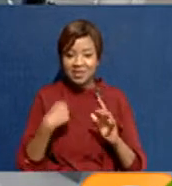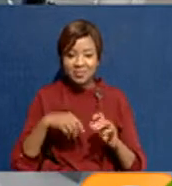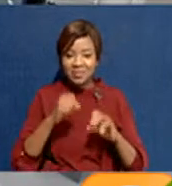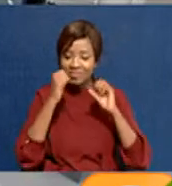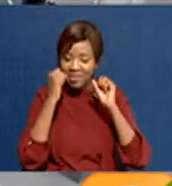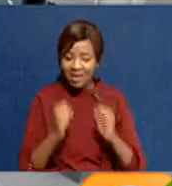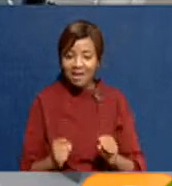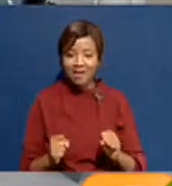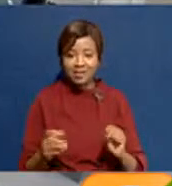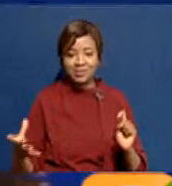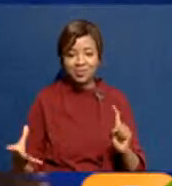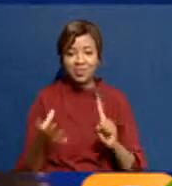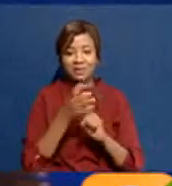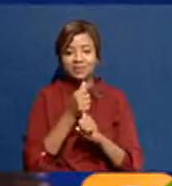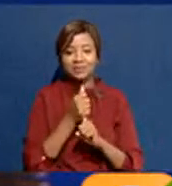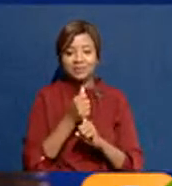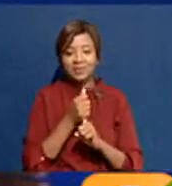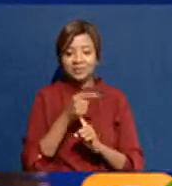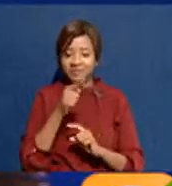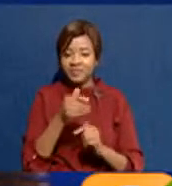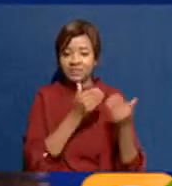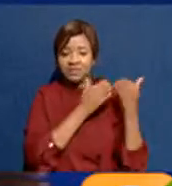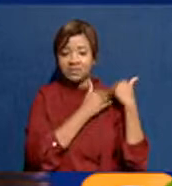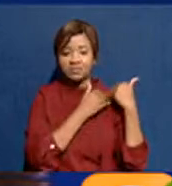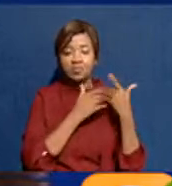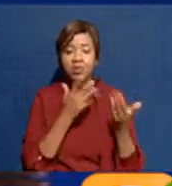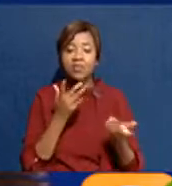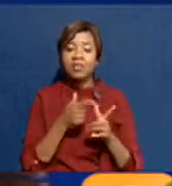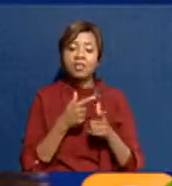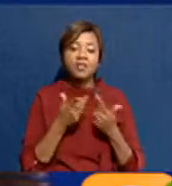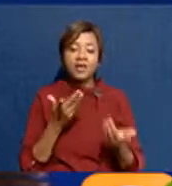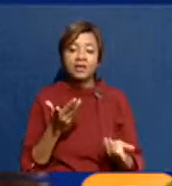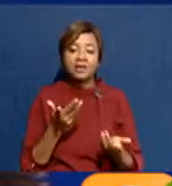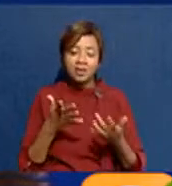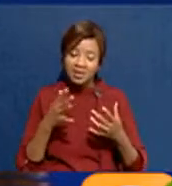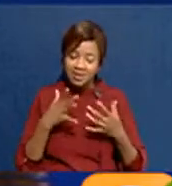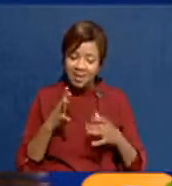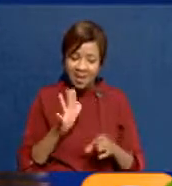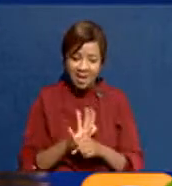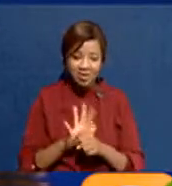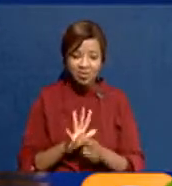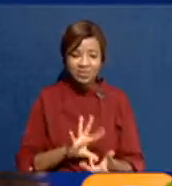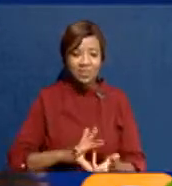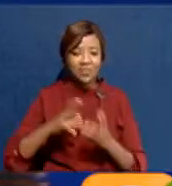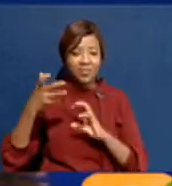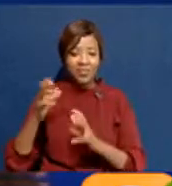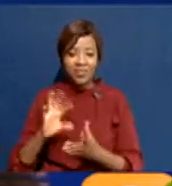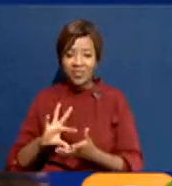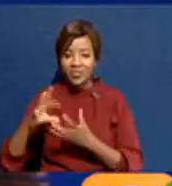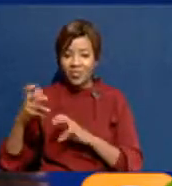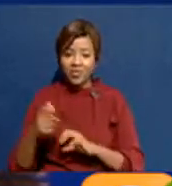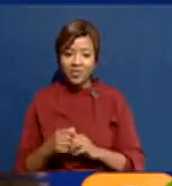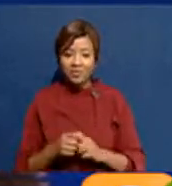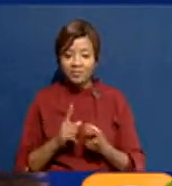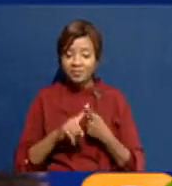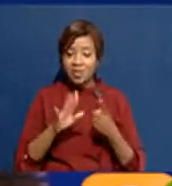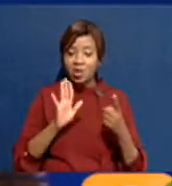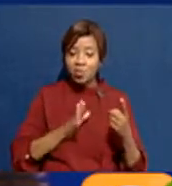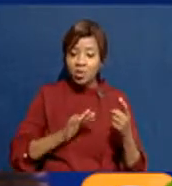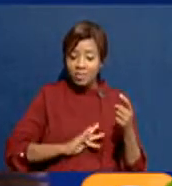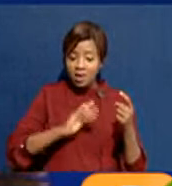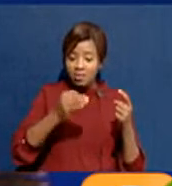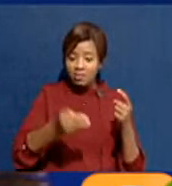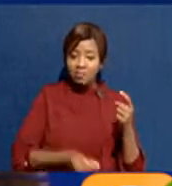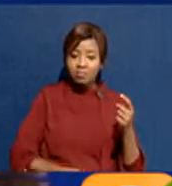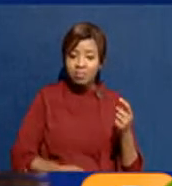able to take this responsibility. Then what happens? Many things will happen. First of all, the ladies who are expectant also will not